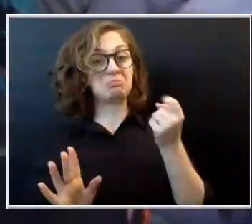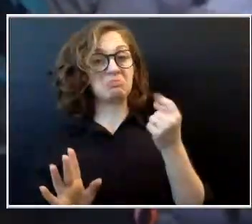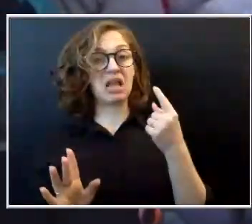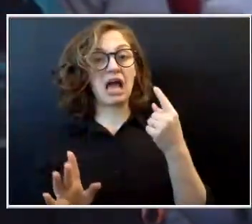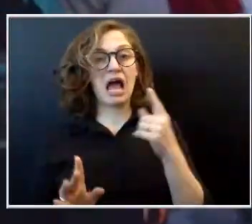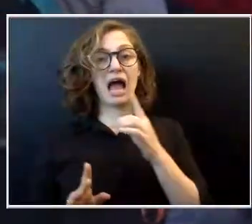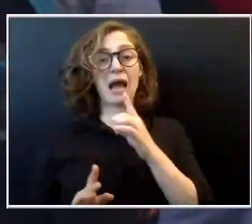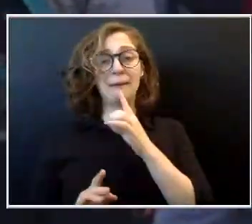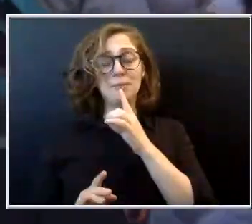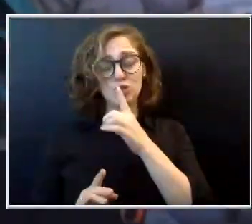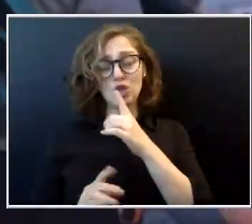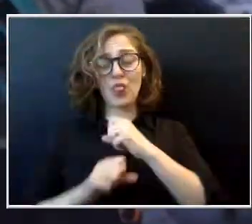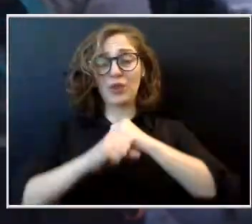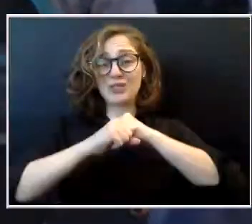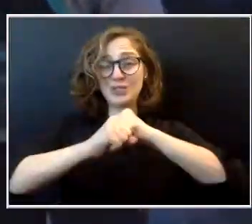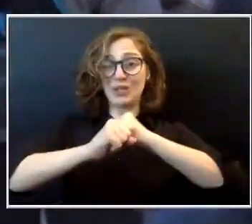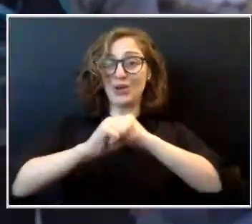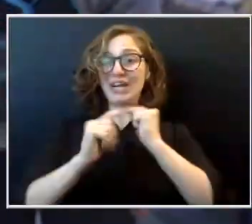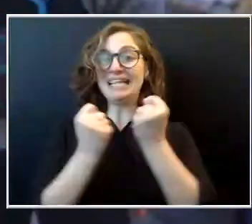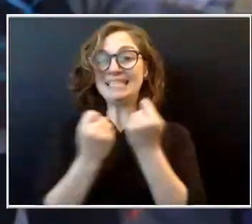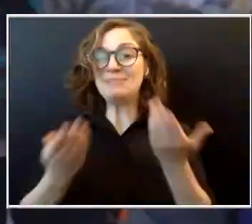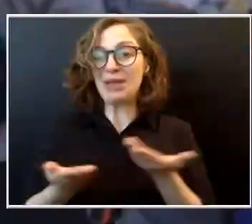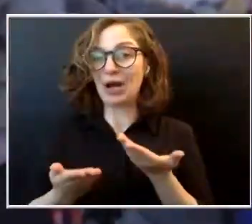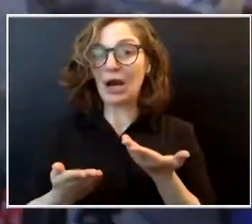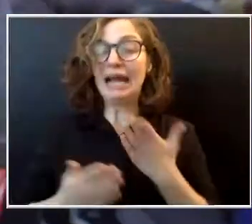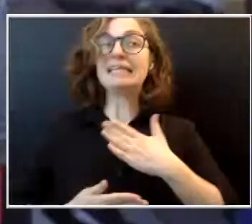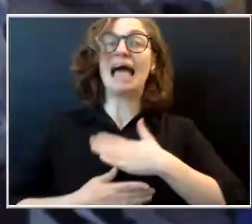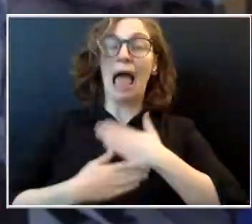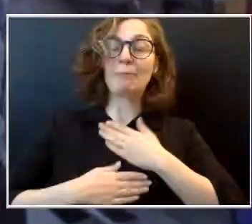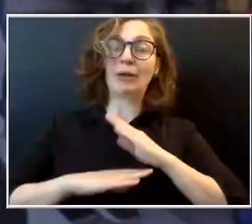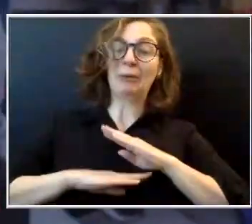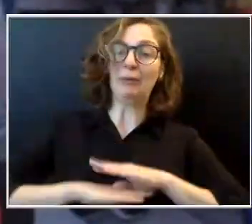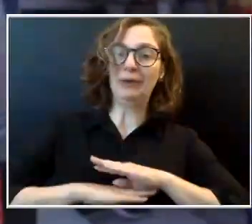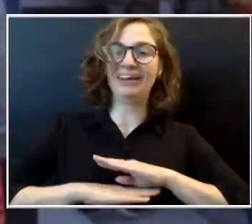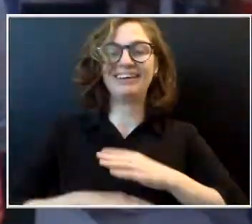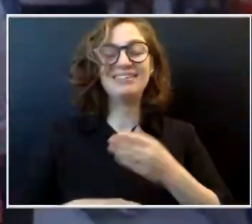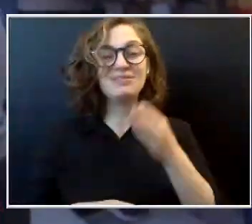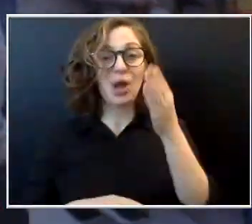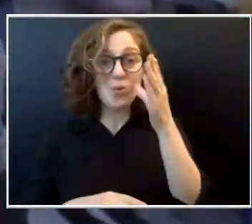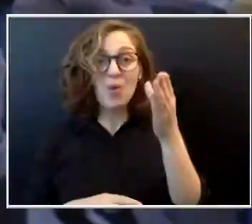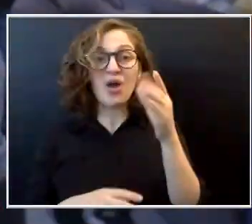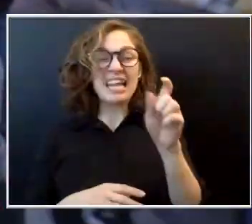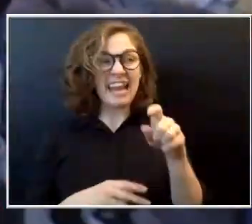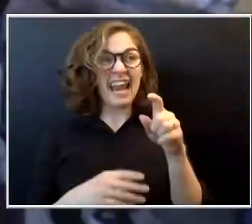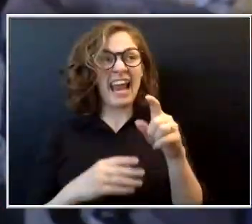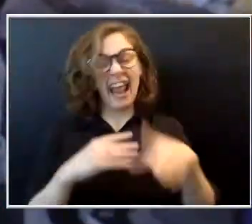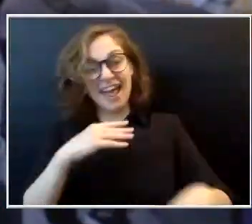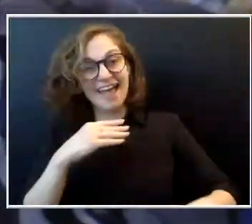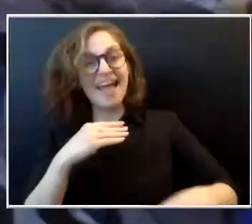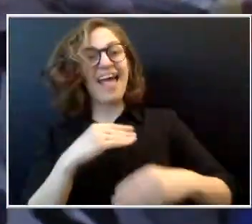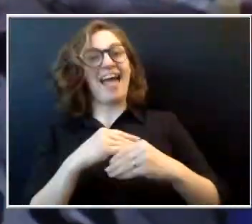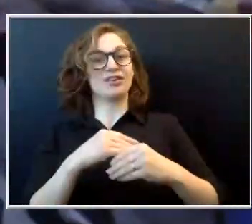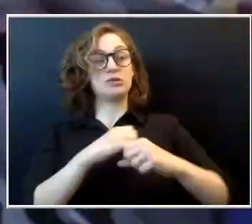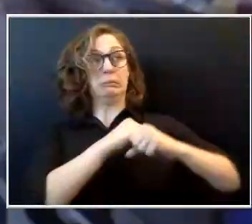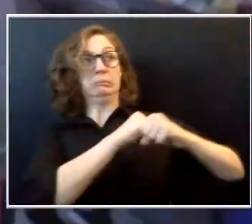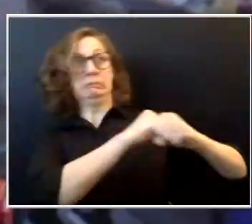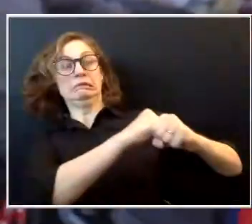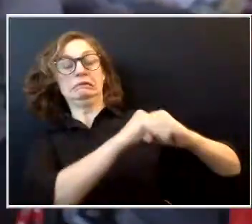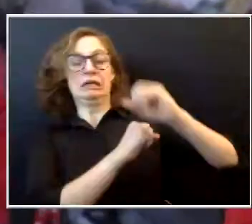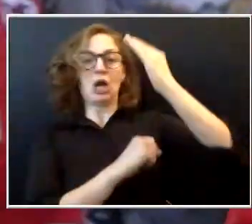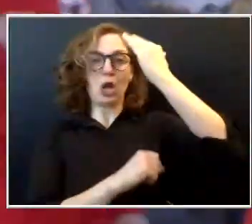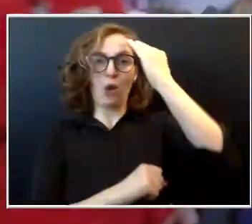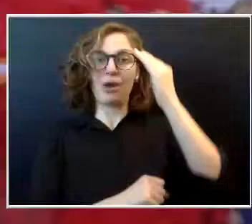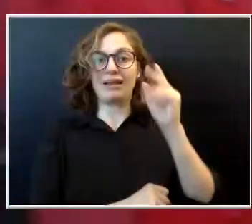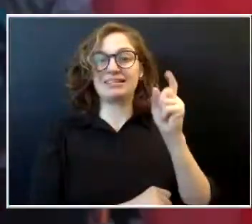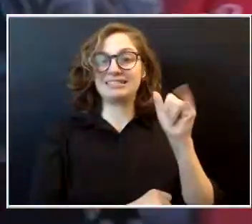about that, as all the extra considerations they would have had to take care of, knowing that Taylor Swift would be in the crowd in